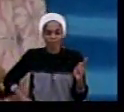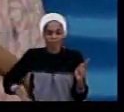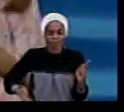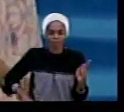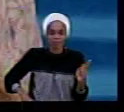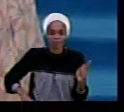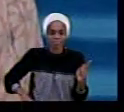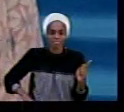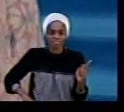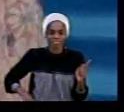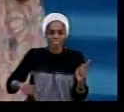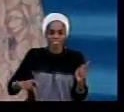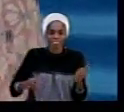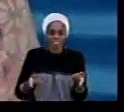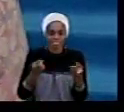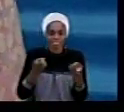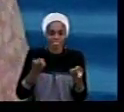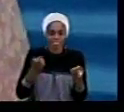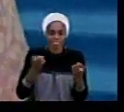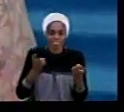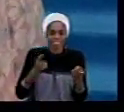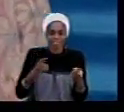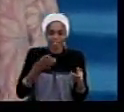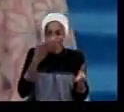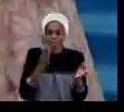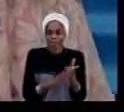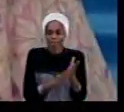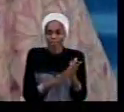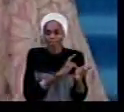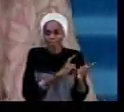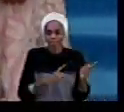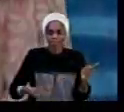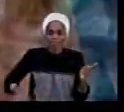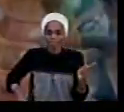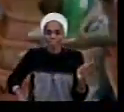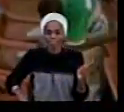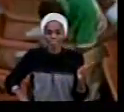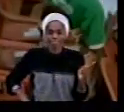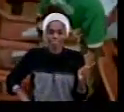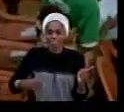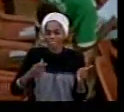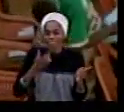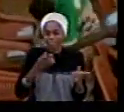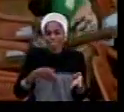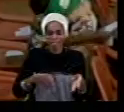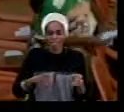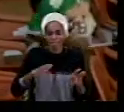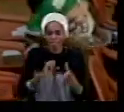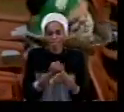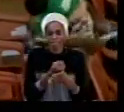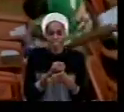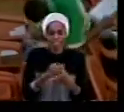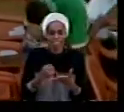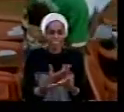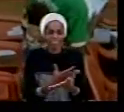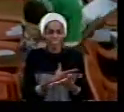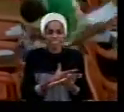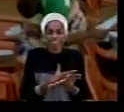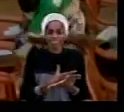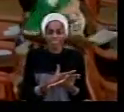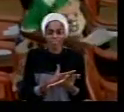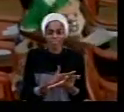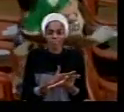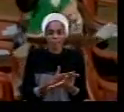Talk about his salvation. Spread the news around. Come,